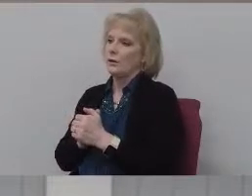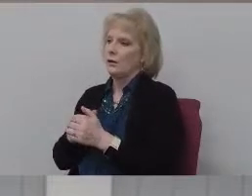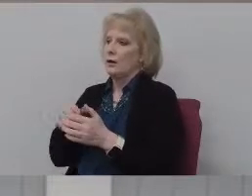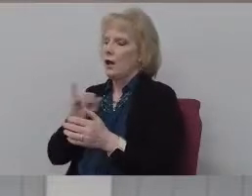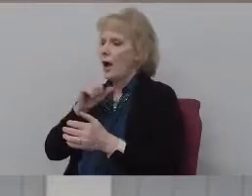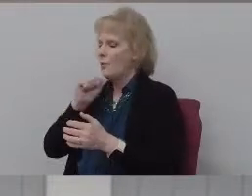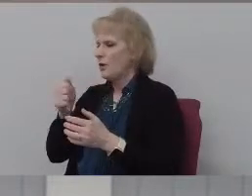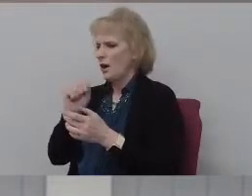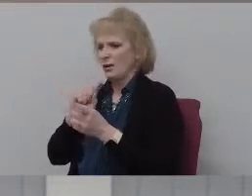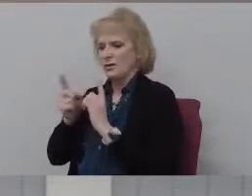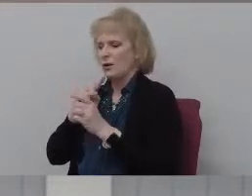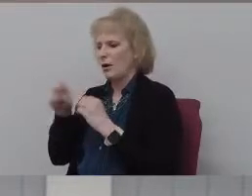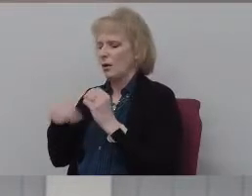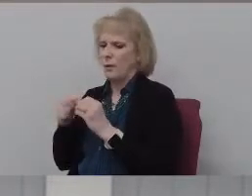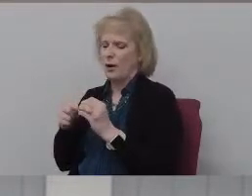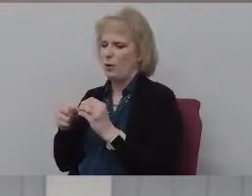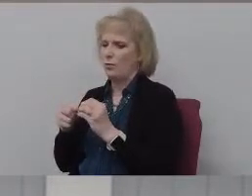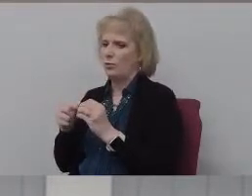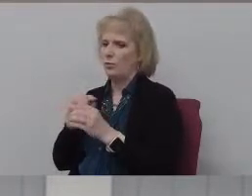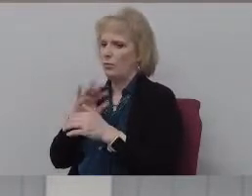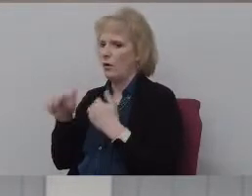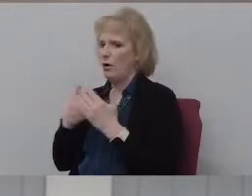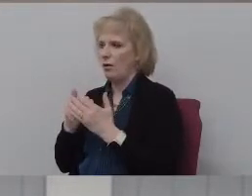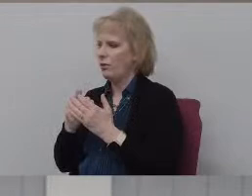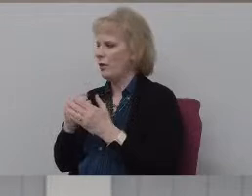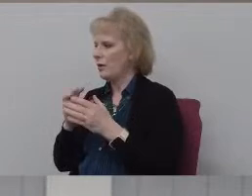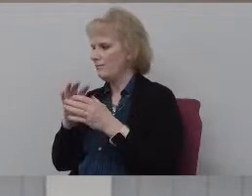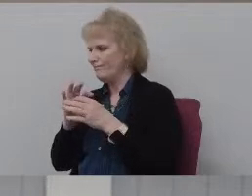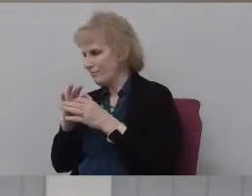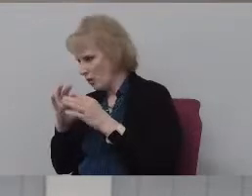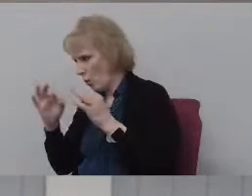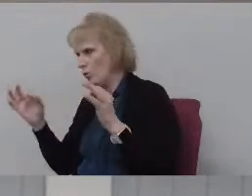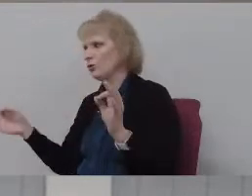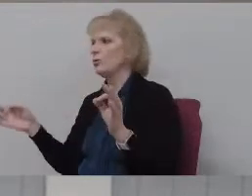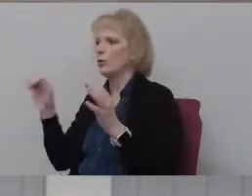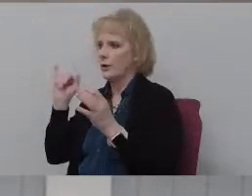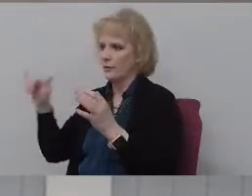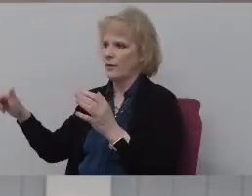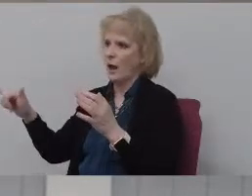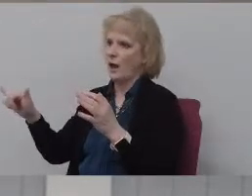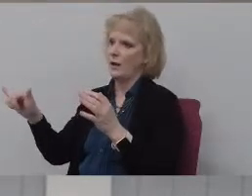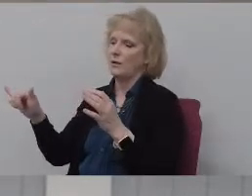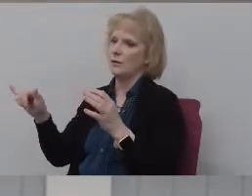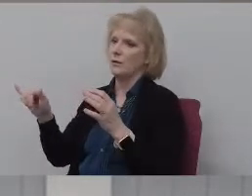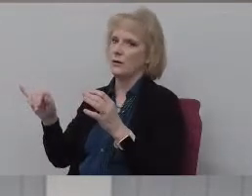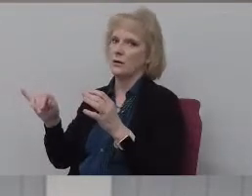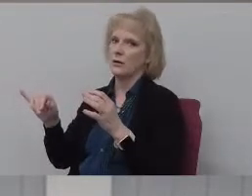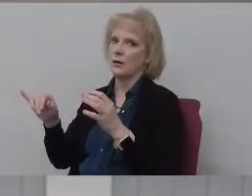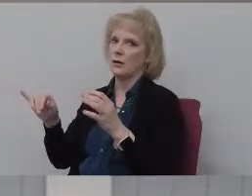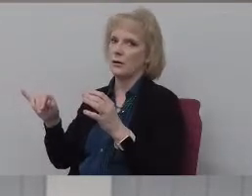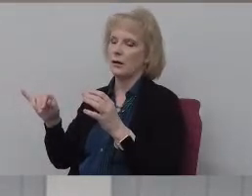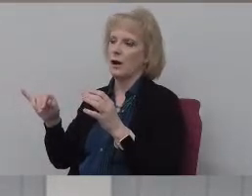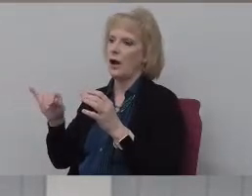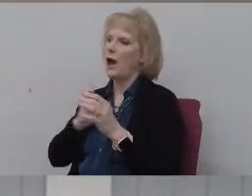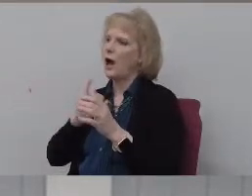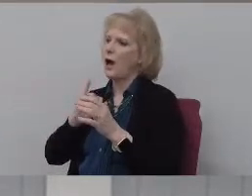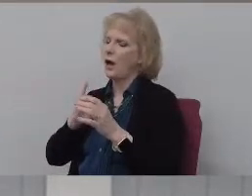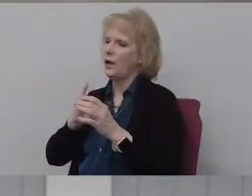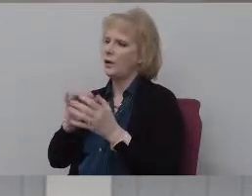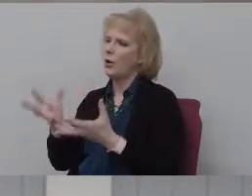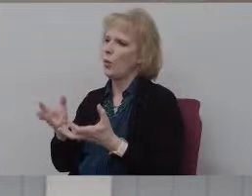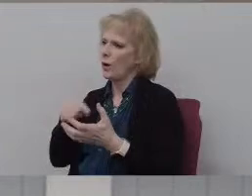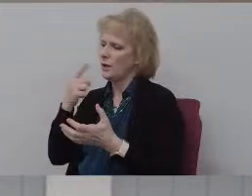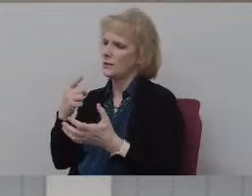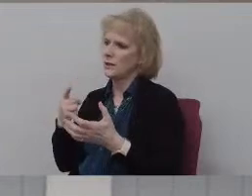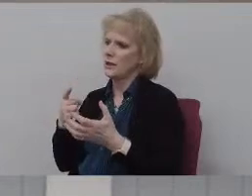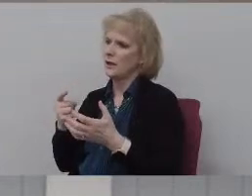familiar with David's sin with Bathsheba and the murder of Uriah and all that kind of stuff. And so I'll leave all of that alone. I just want to say this, that